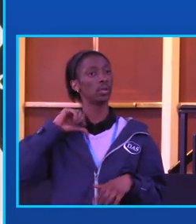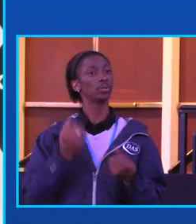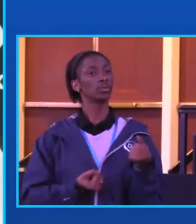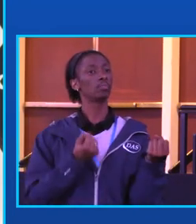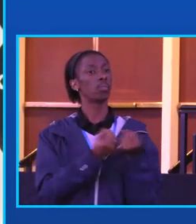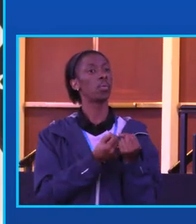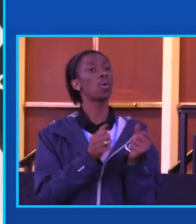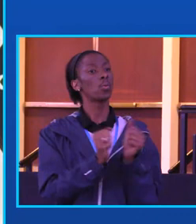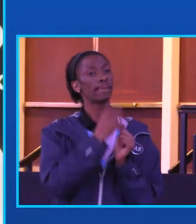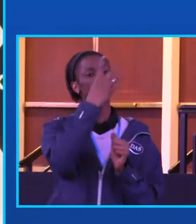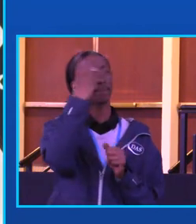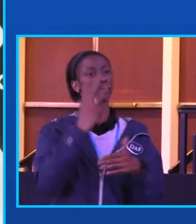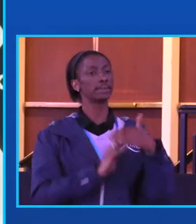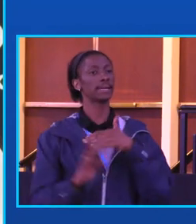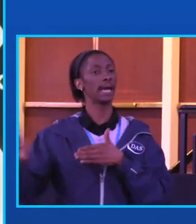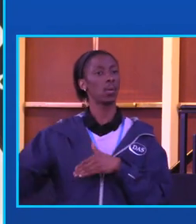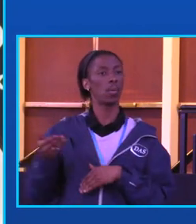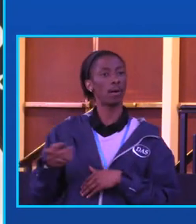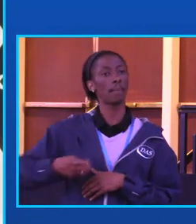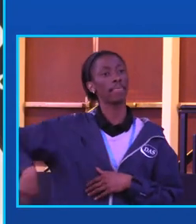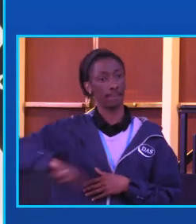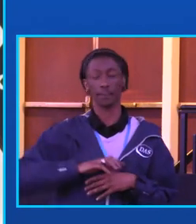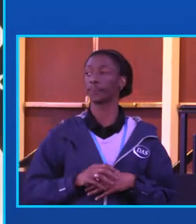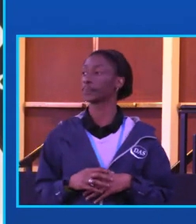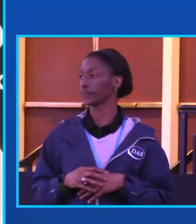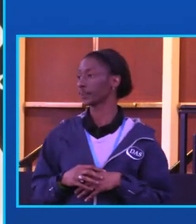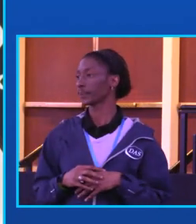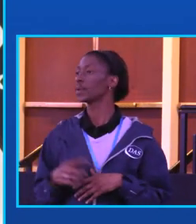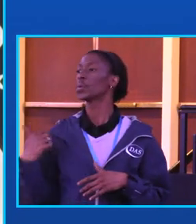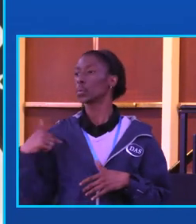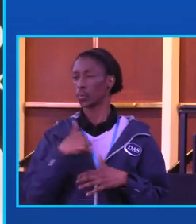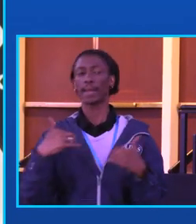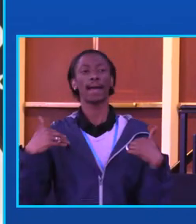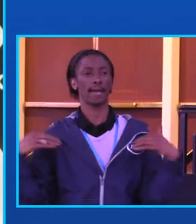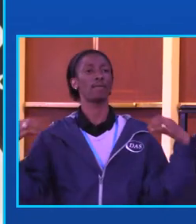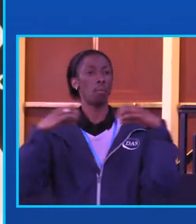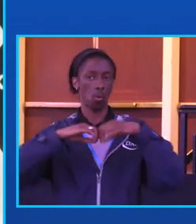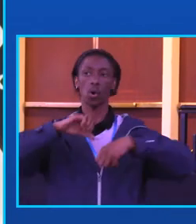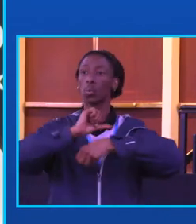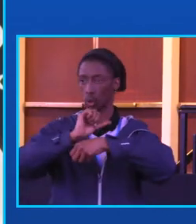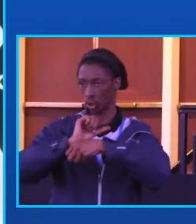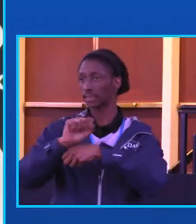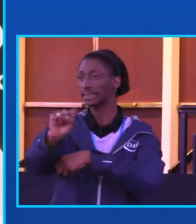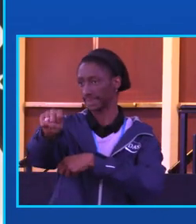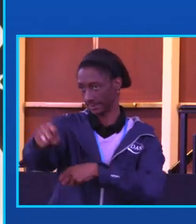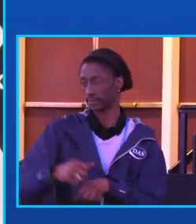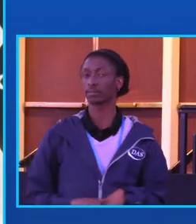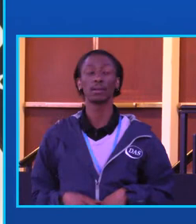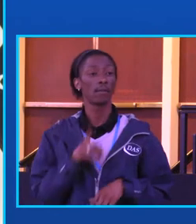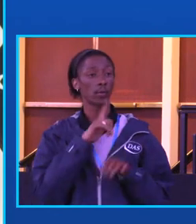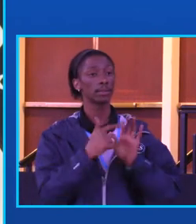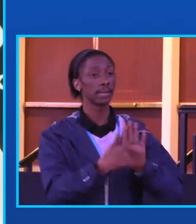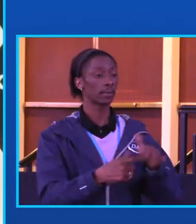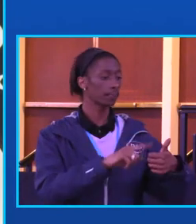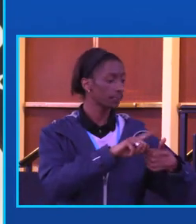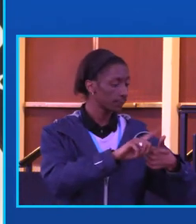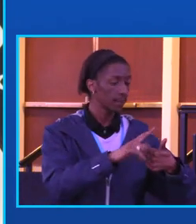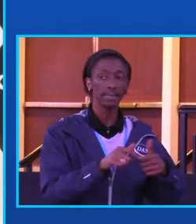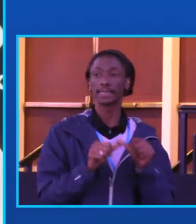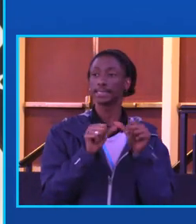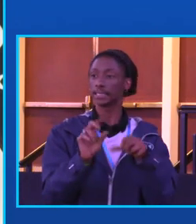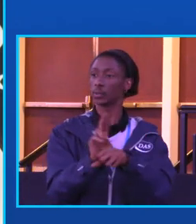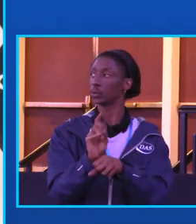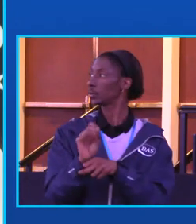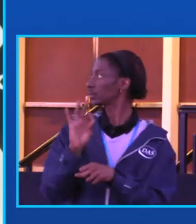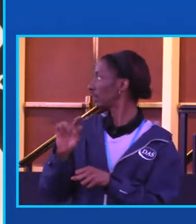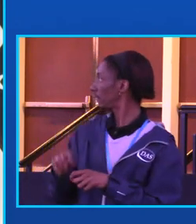and welcome them to our shores. We have more work to do to make this a reality. For example, continued use of the